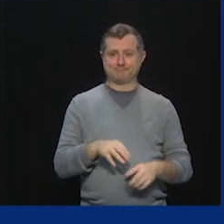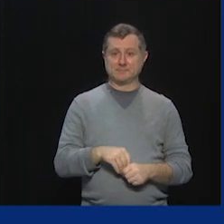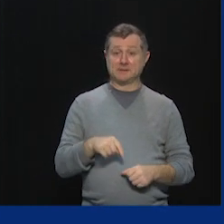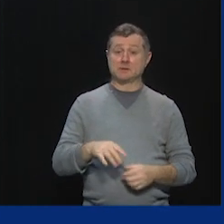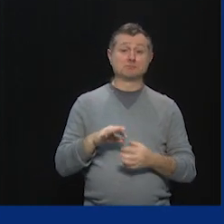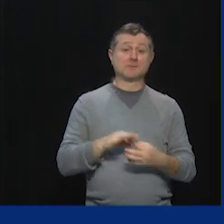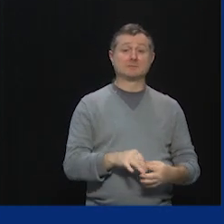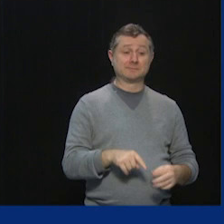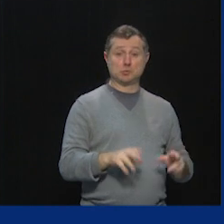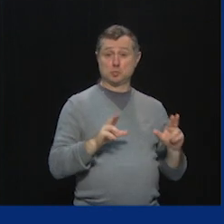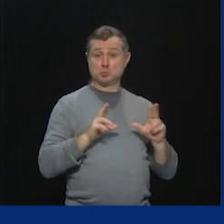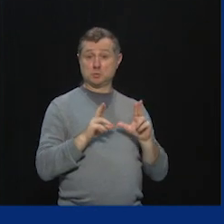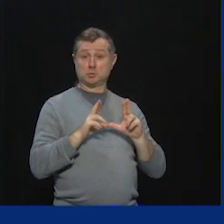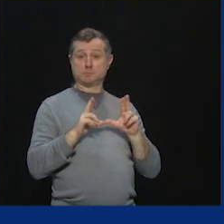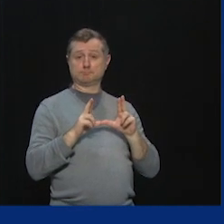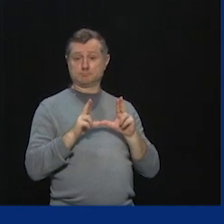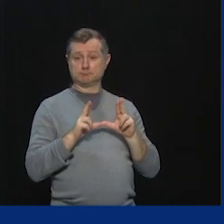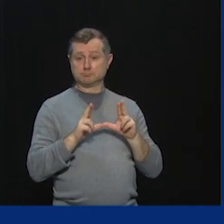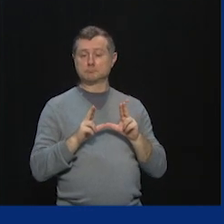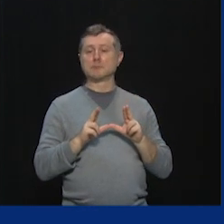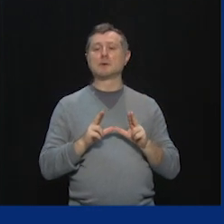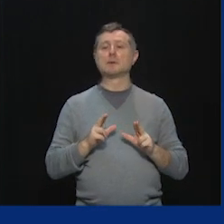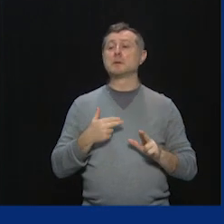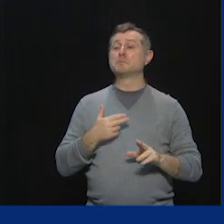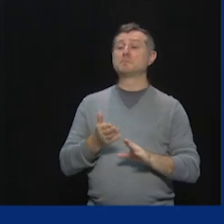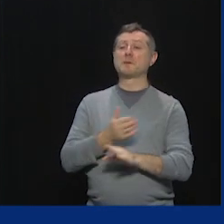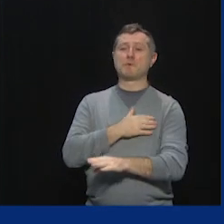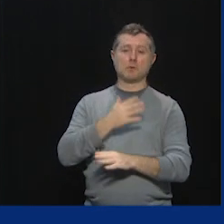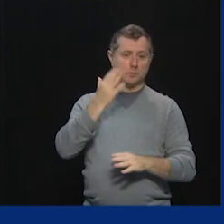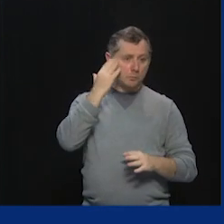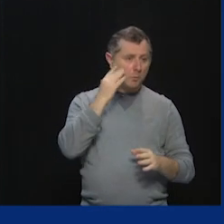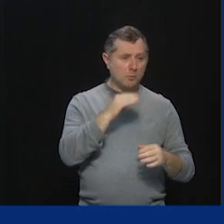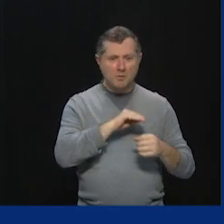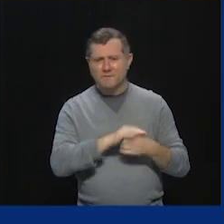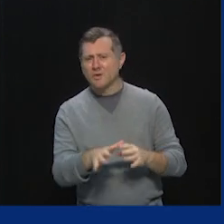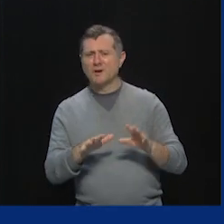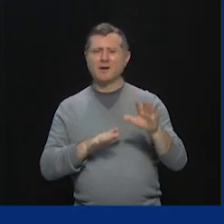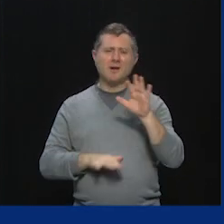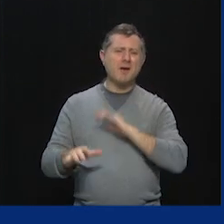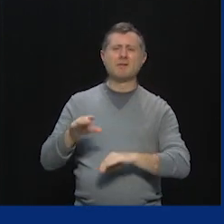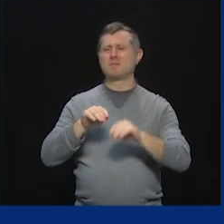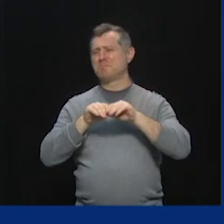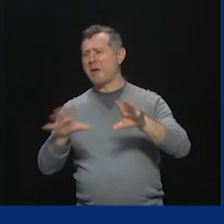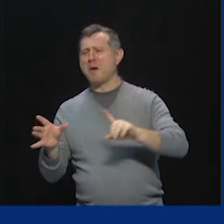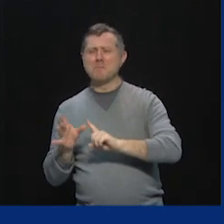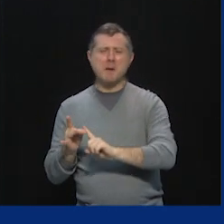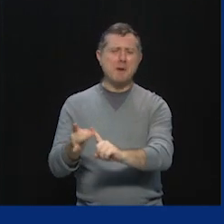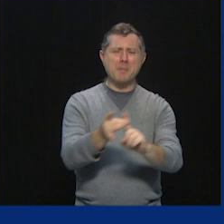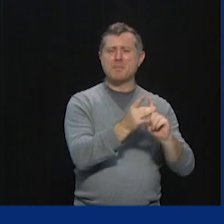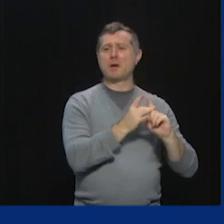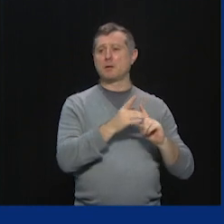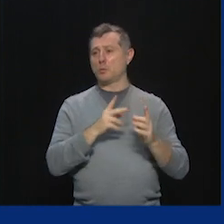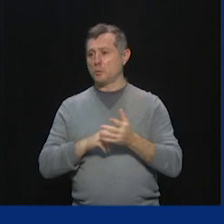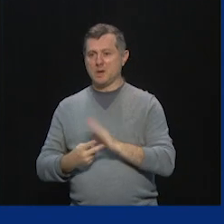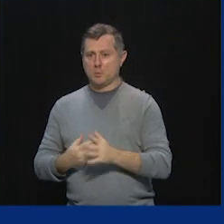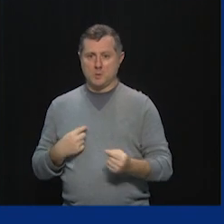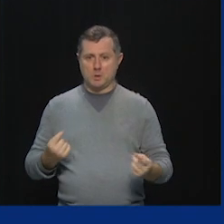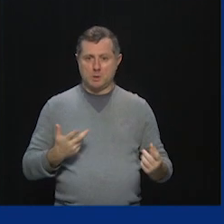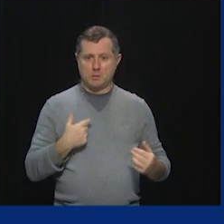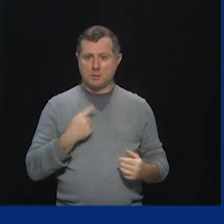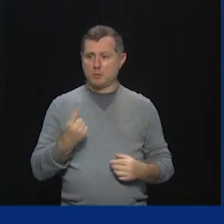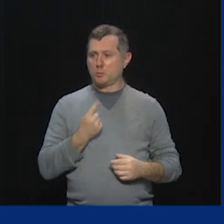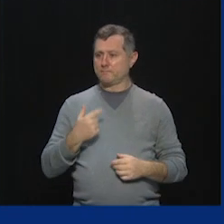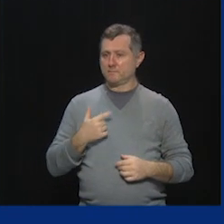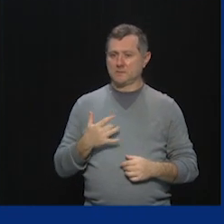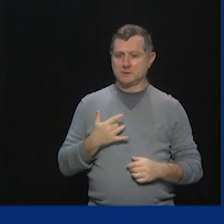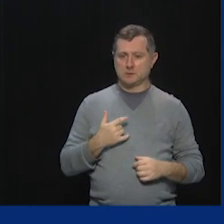is, before we knew of a pandemic and what it would mean, we've always had a feeling that all workers are essential, regardless of who